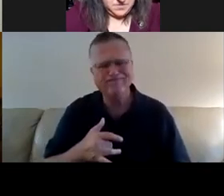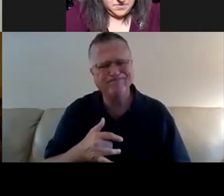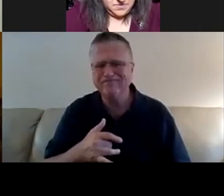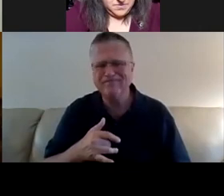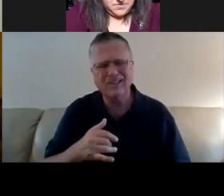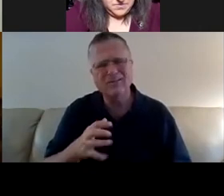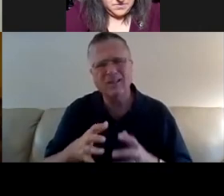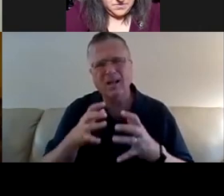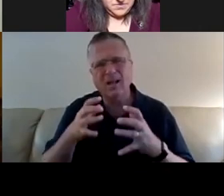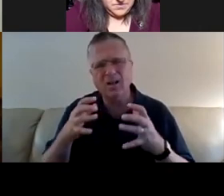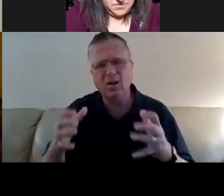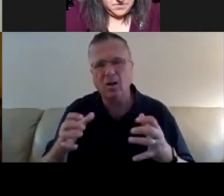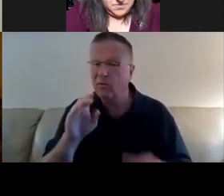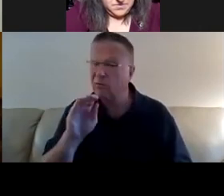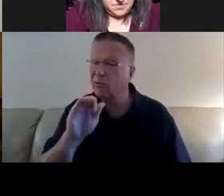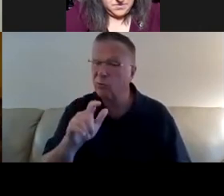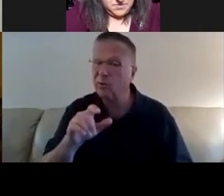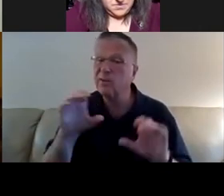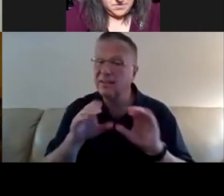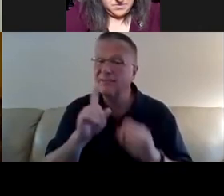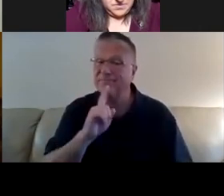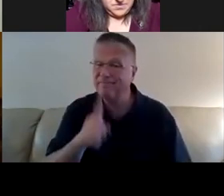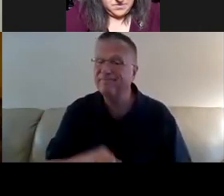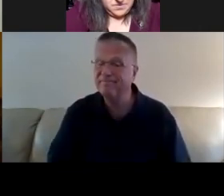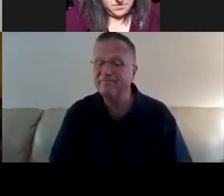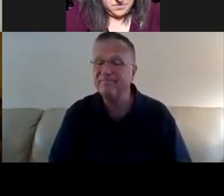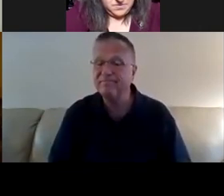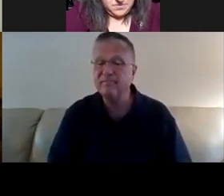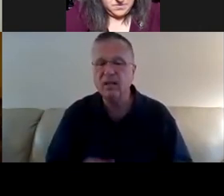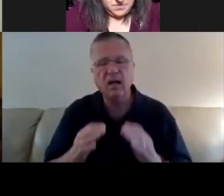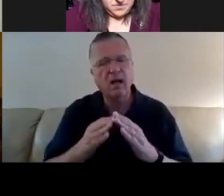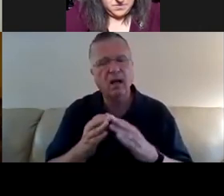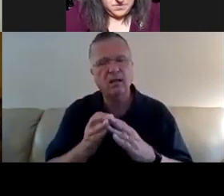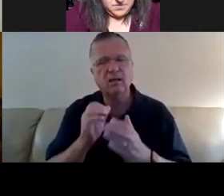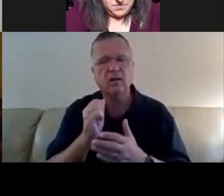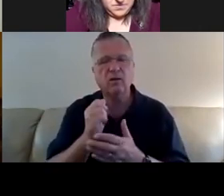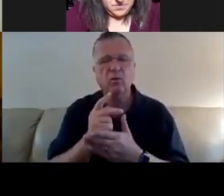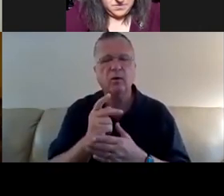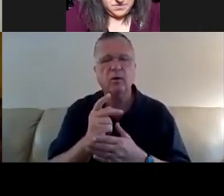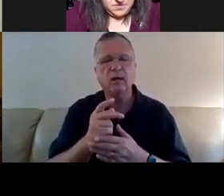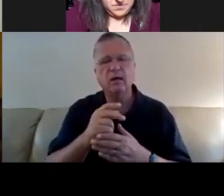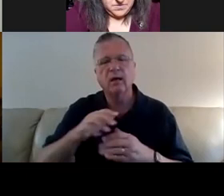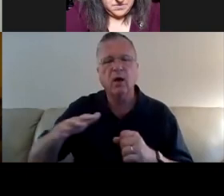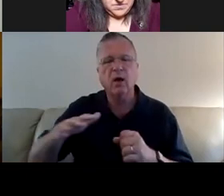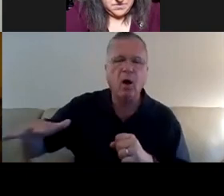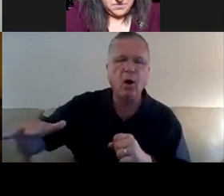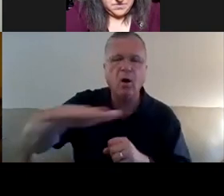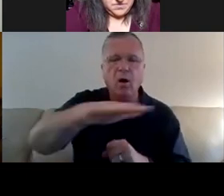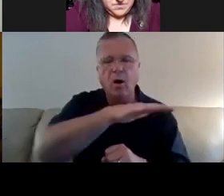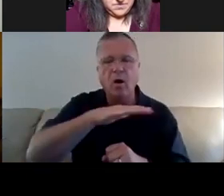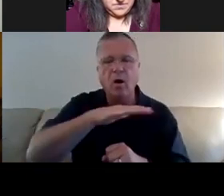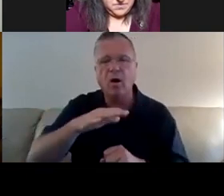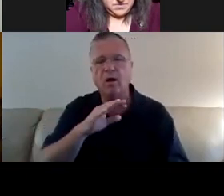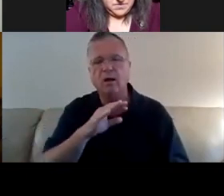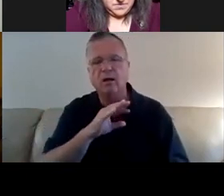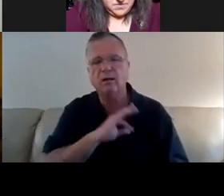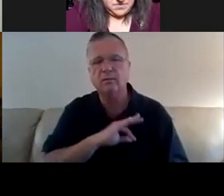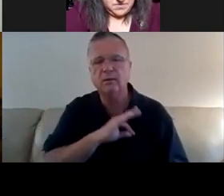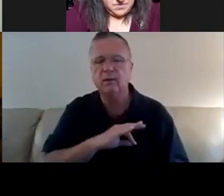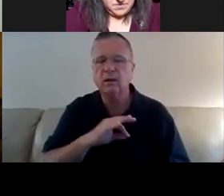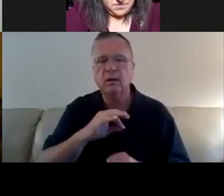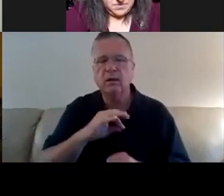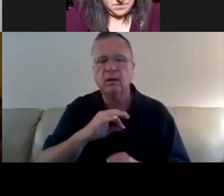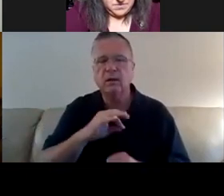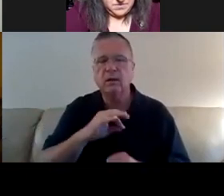of criminal activity. The Housing Authority has, across the city, modernized much of its